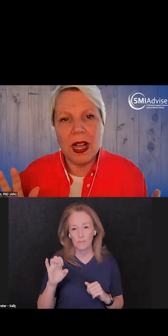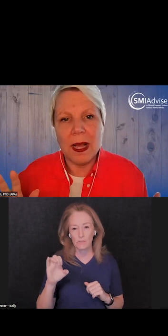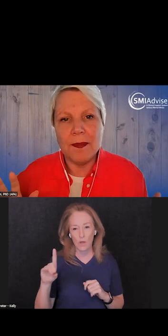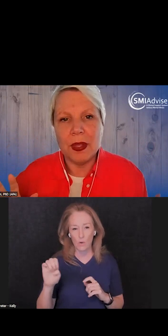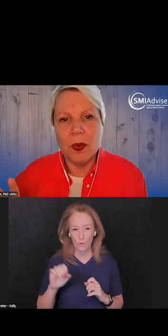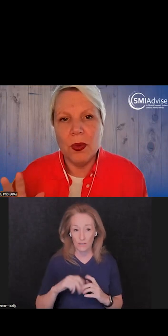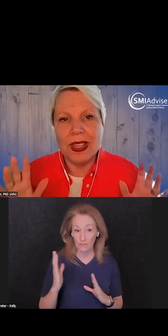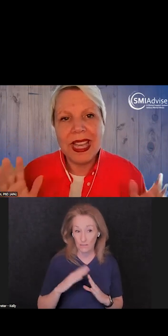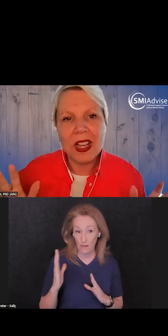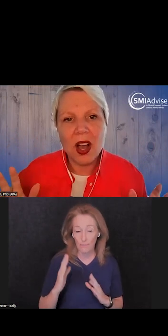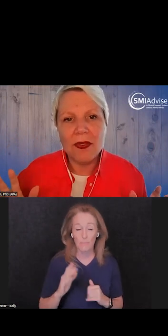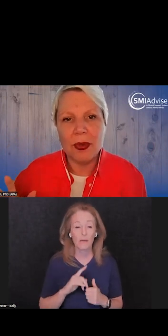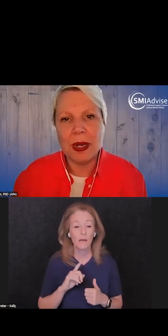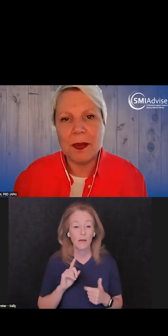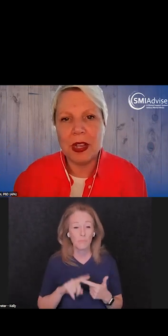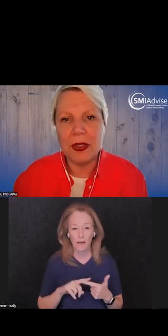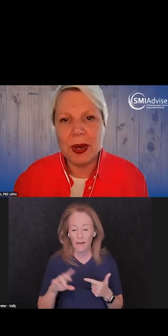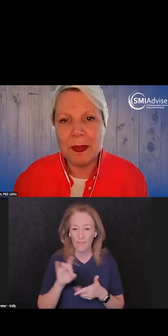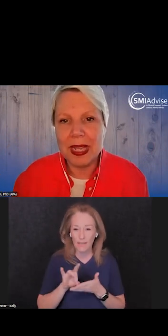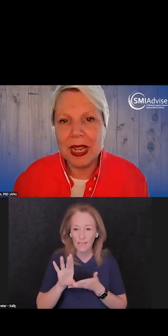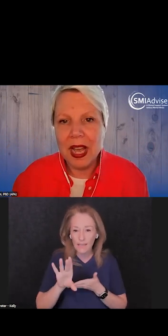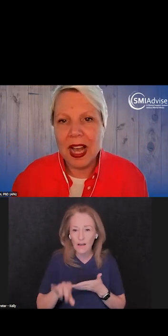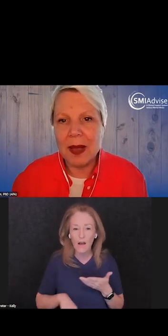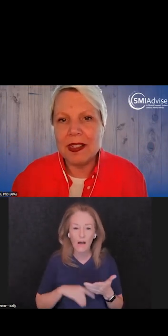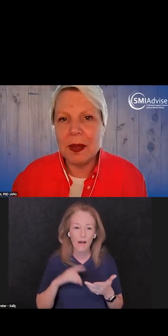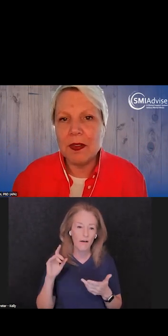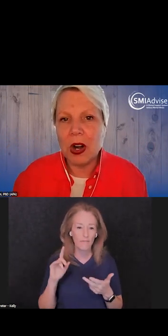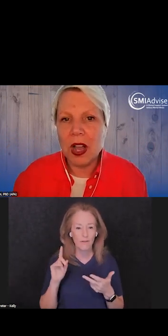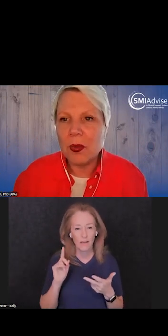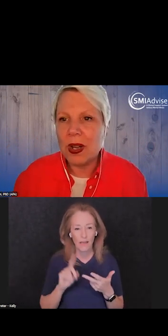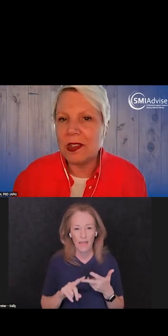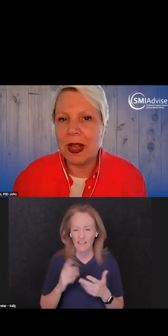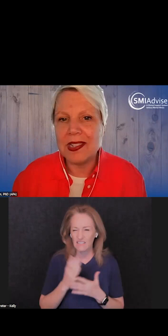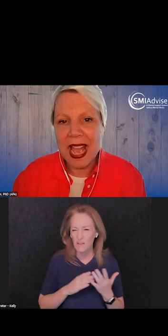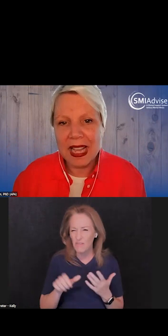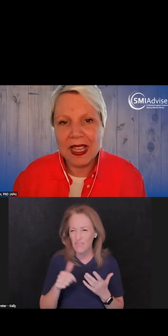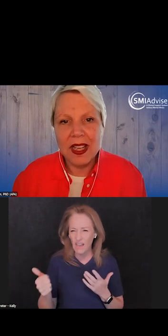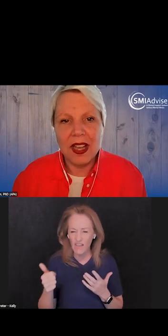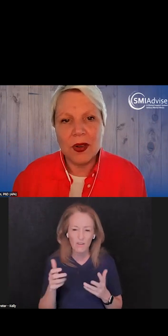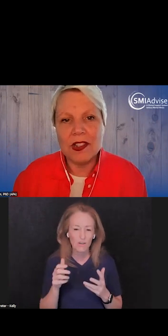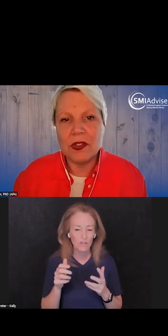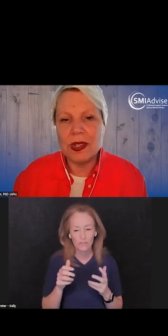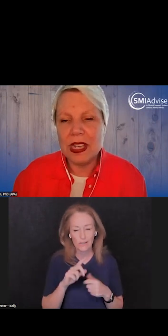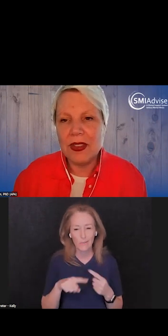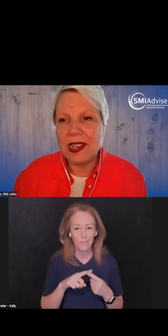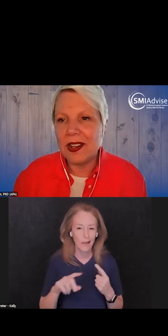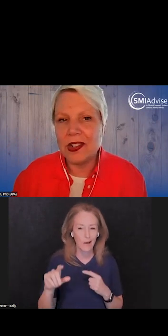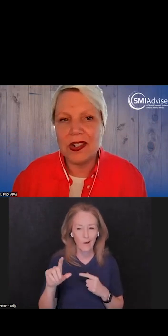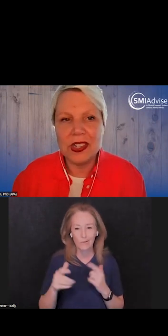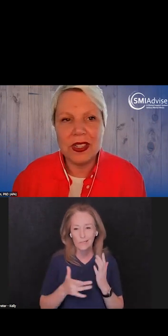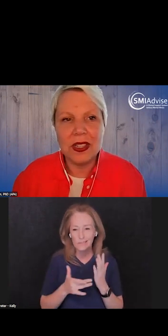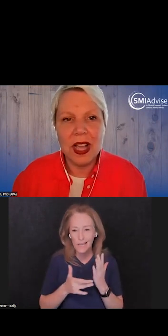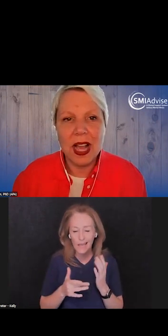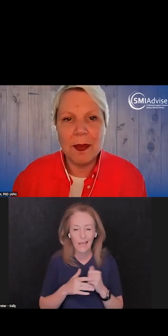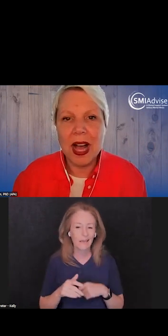one with the kickoff with Miriam Delphin-Rittman and some of our other ones about tech and crisis receiving centers